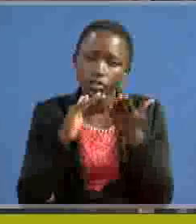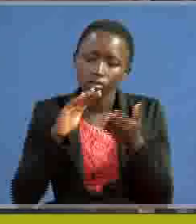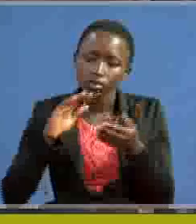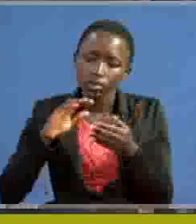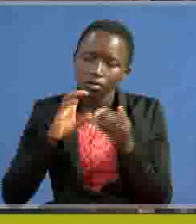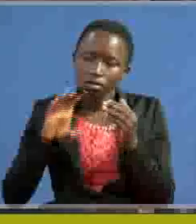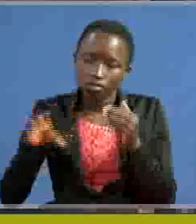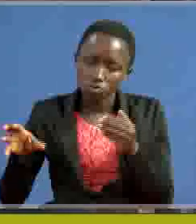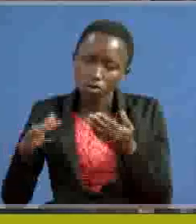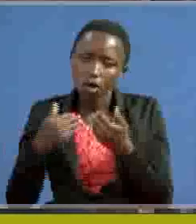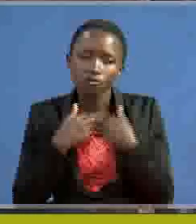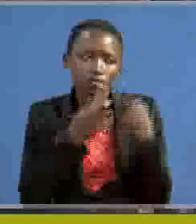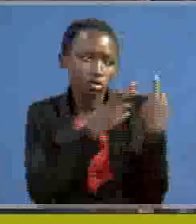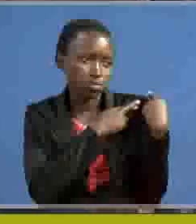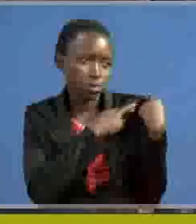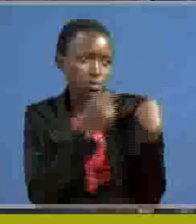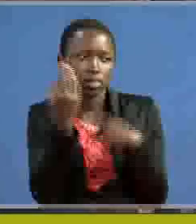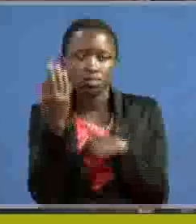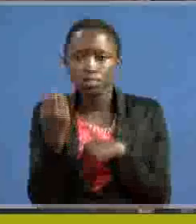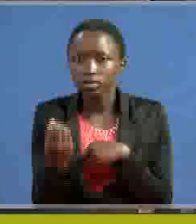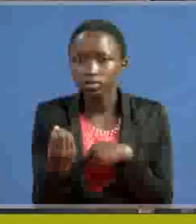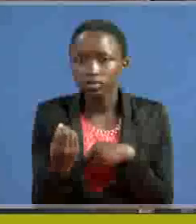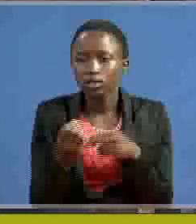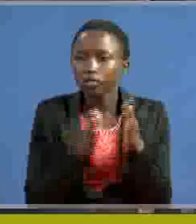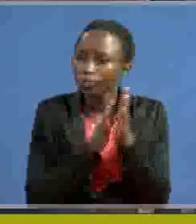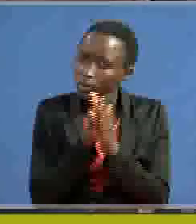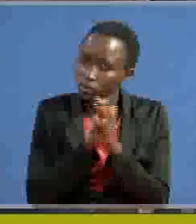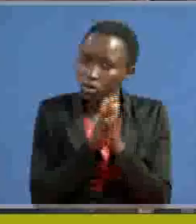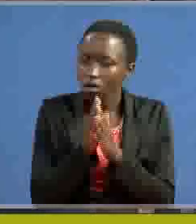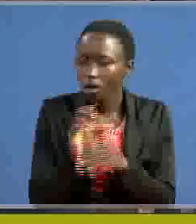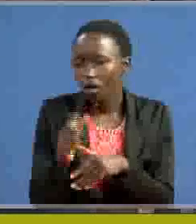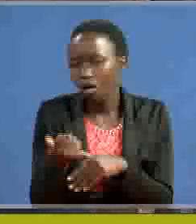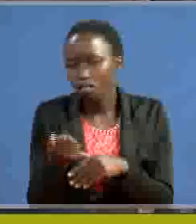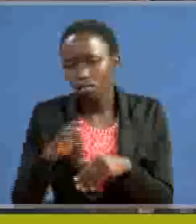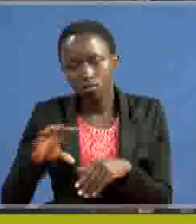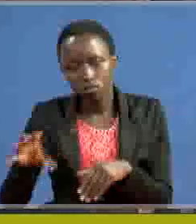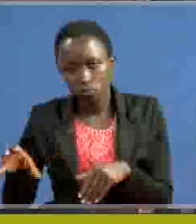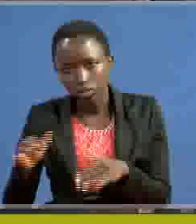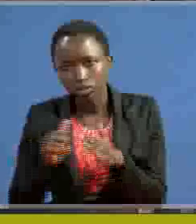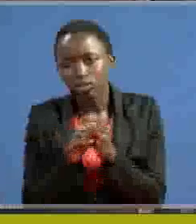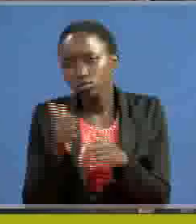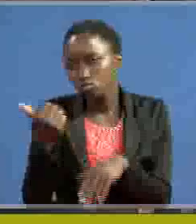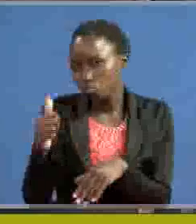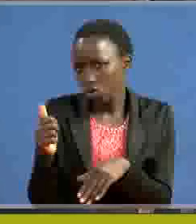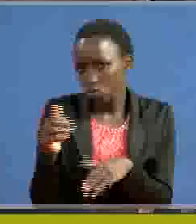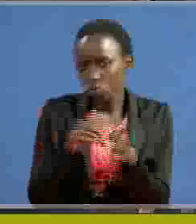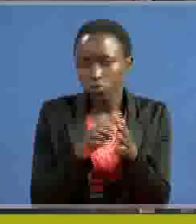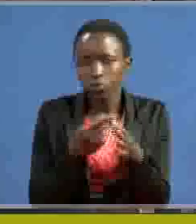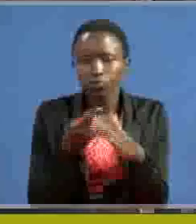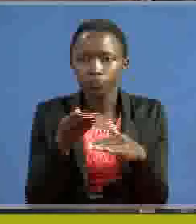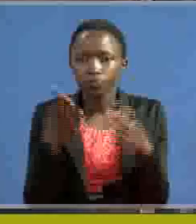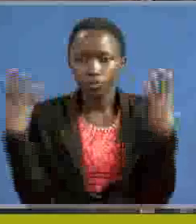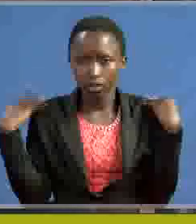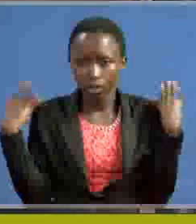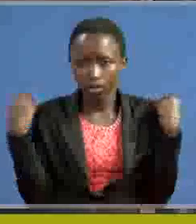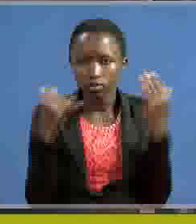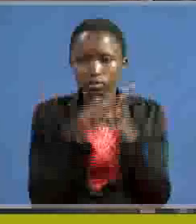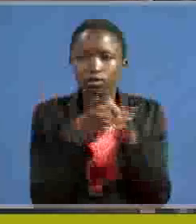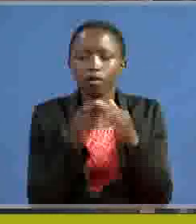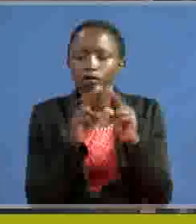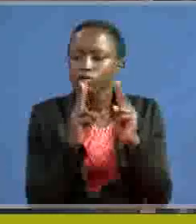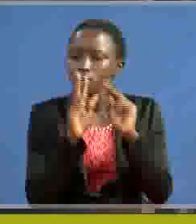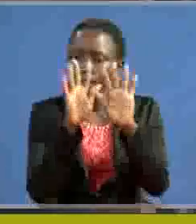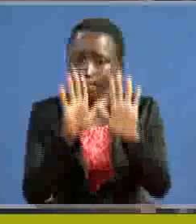up this responsibility the 30 counties I want to persuade the other counties that have not engaged themselves in this exercise that is this